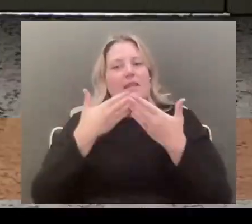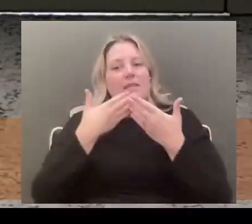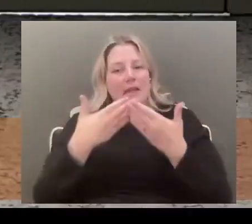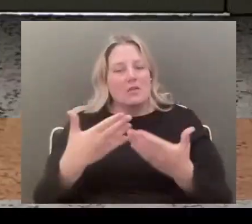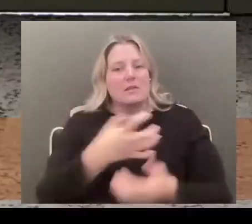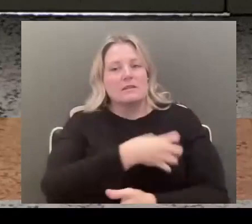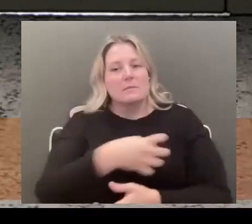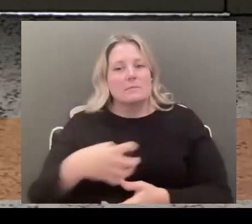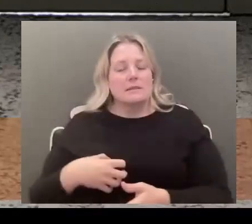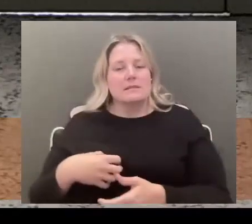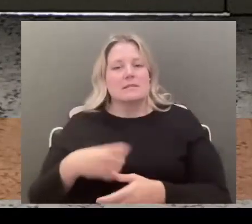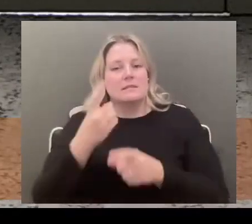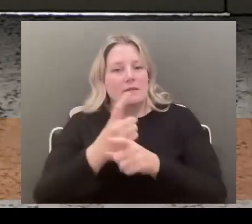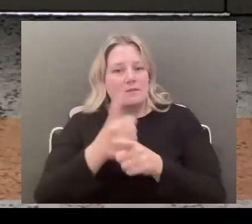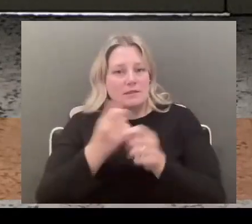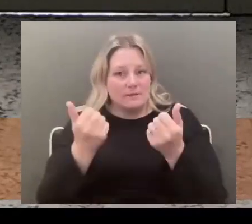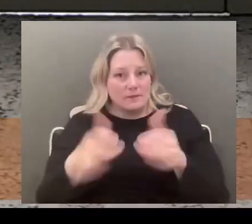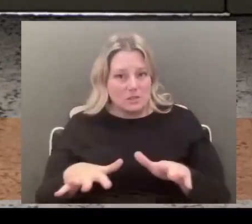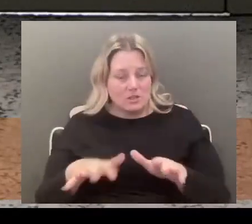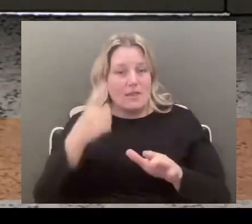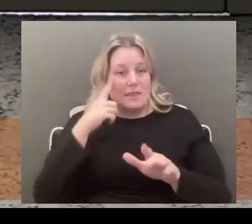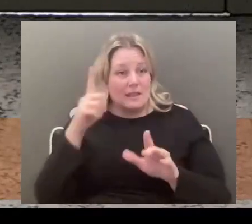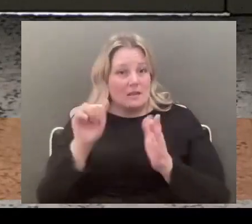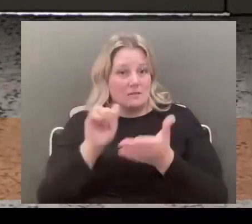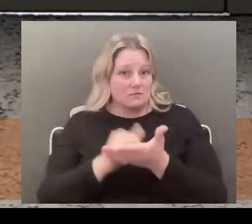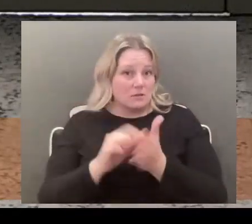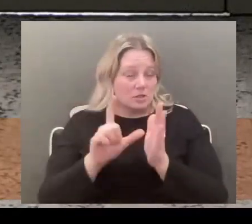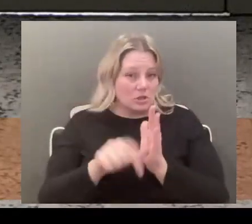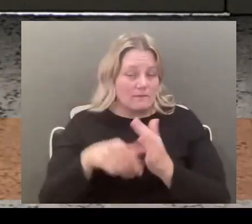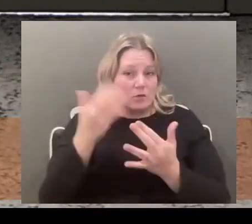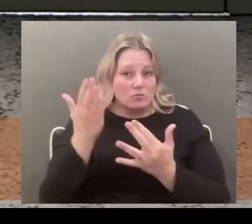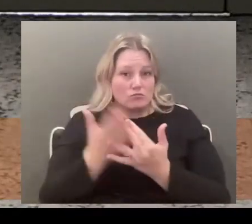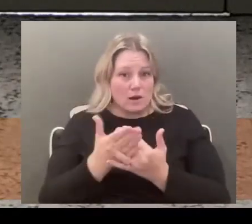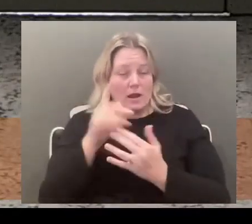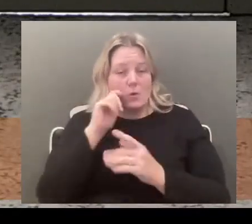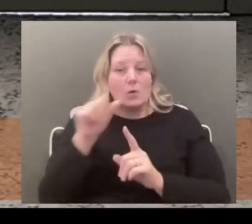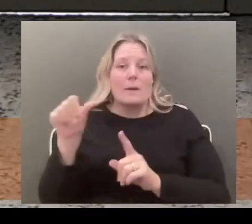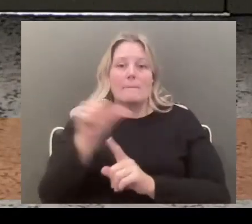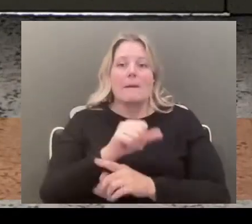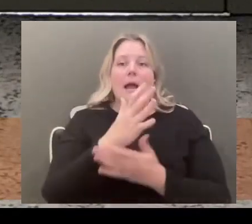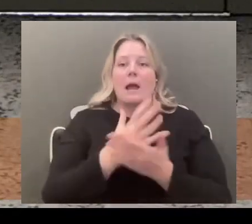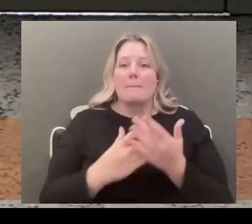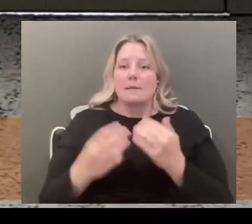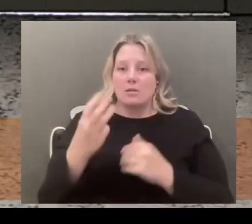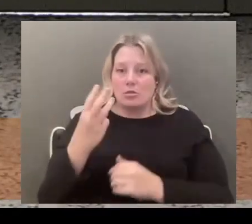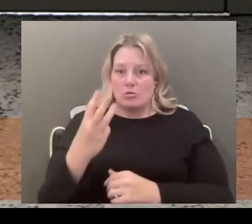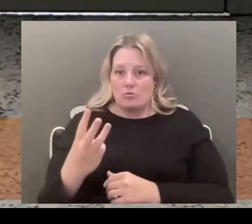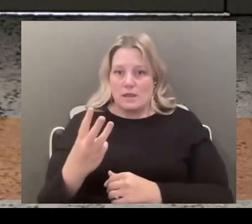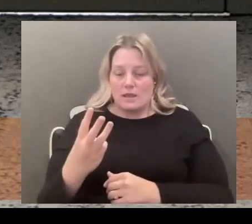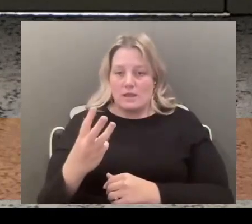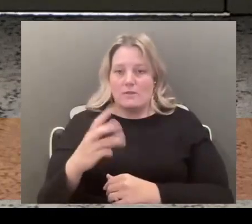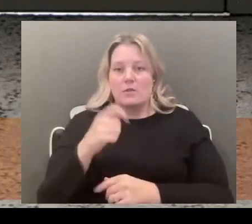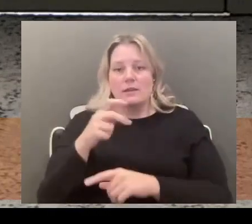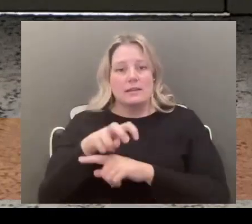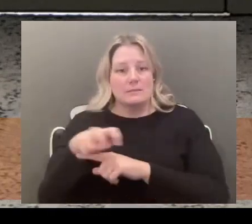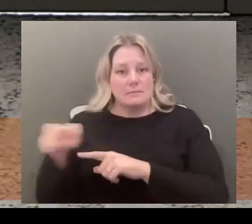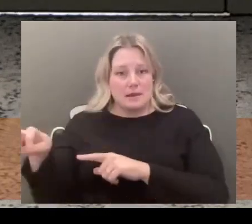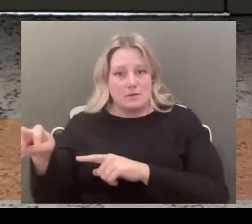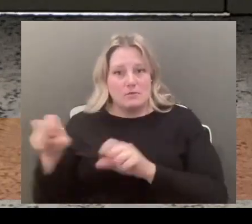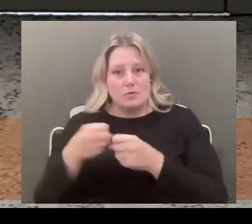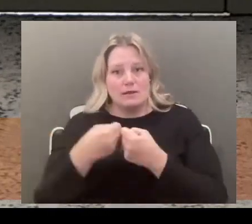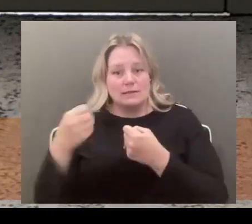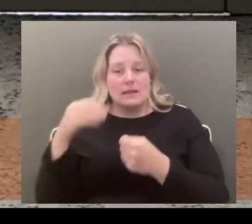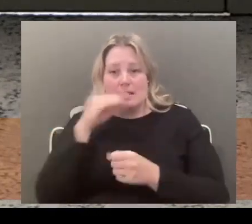that a convenient time for a break? We are due to resume at 3:30 for the next panel. It's an extended lunch break. A couple more